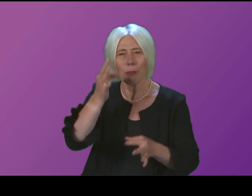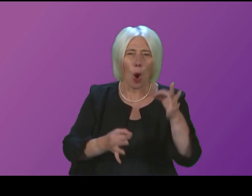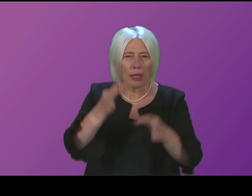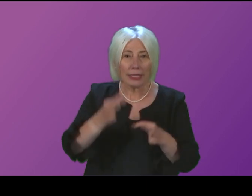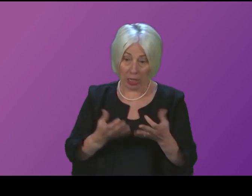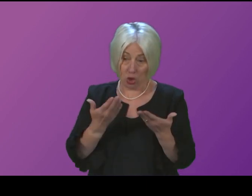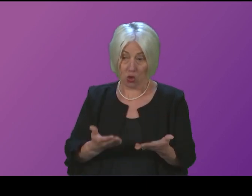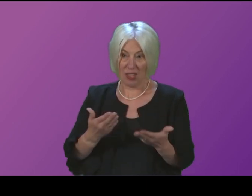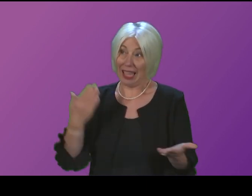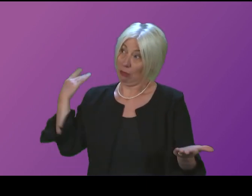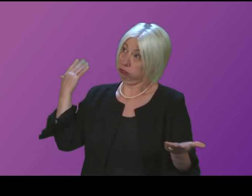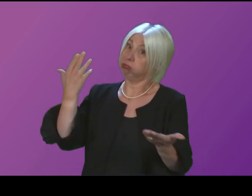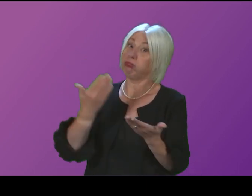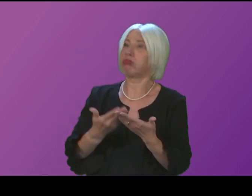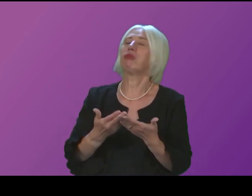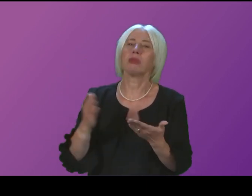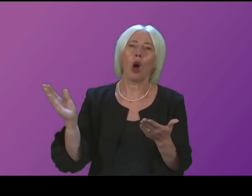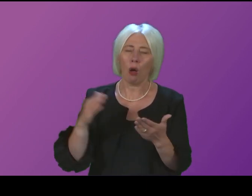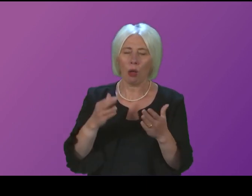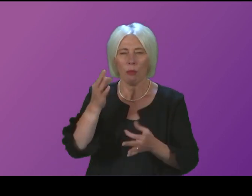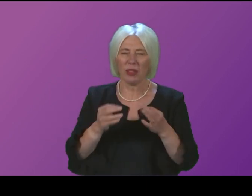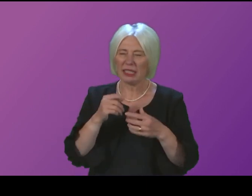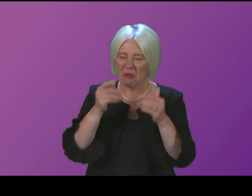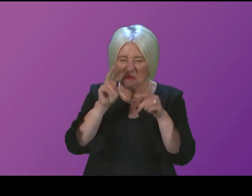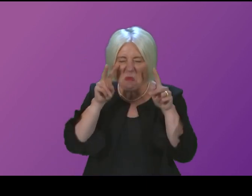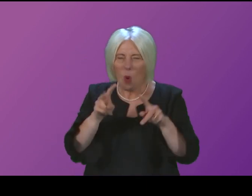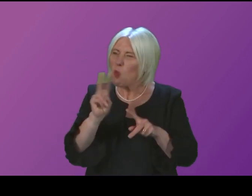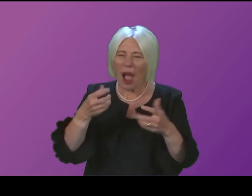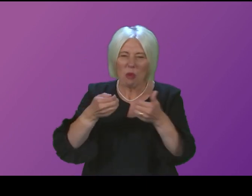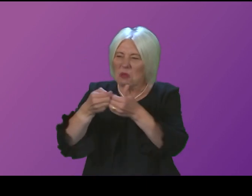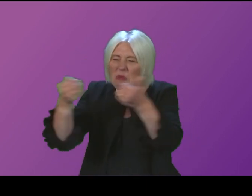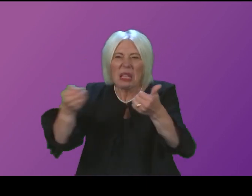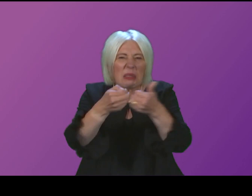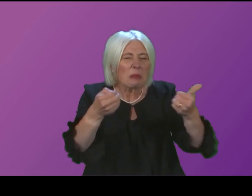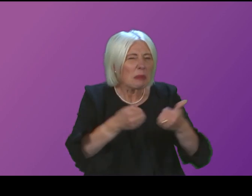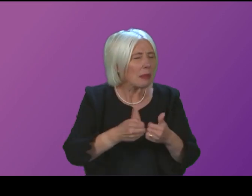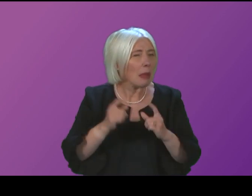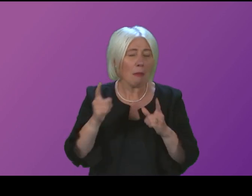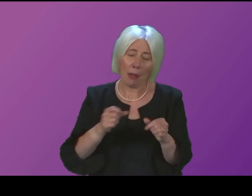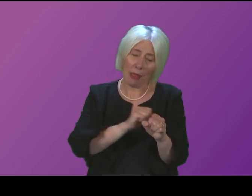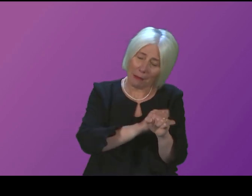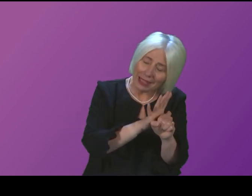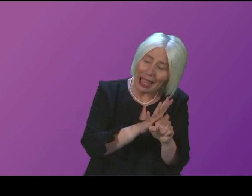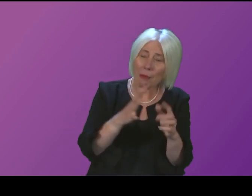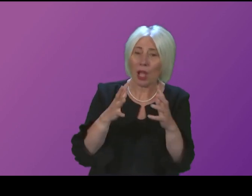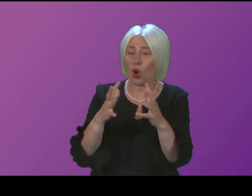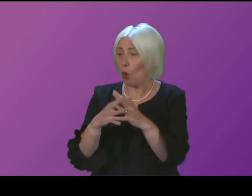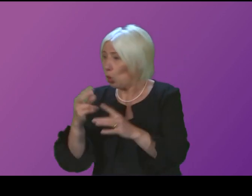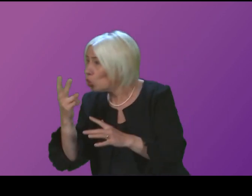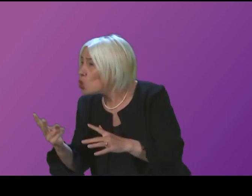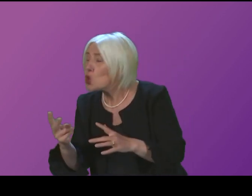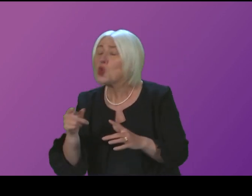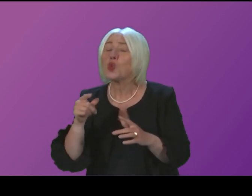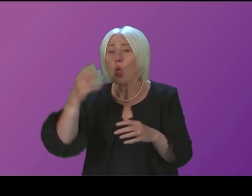both today and throughout history, we focus on what divides us. But from the Blitz to the pandemic, the Queen brought our nation